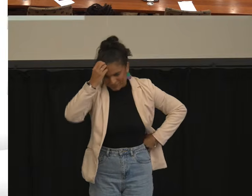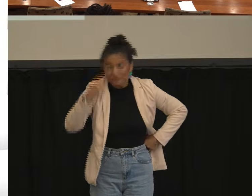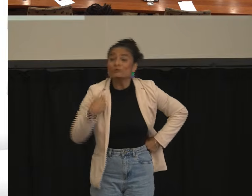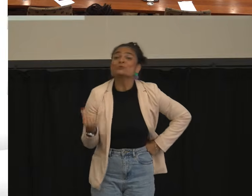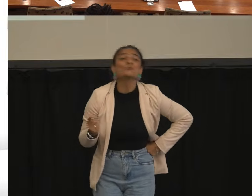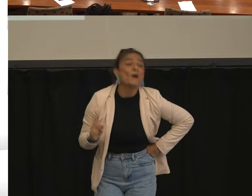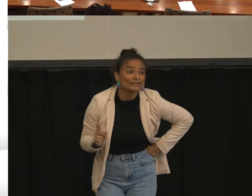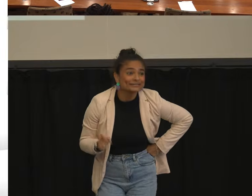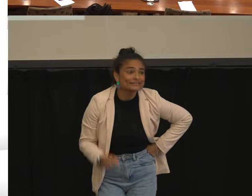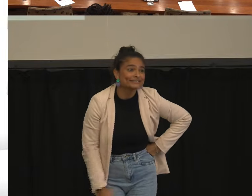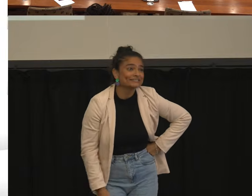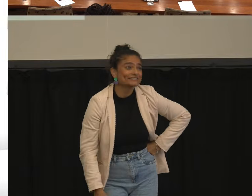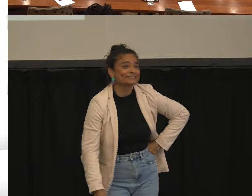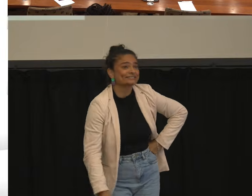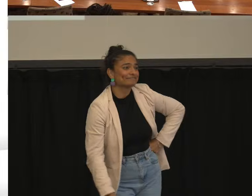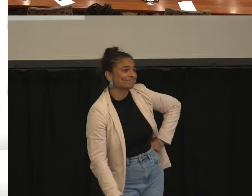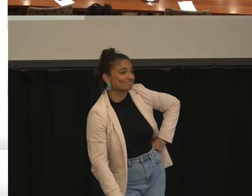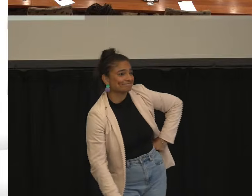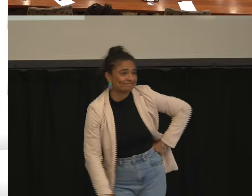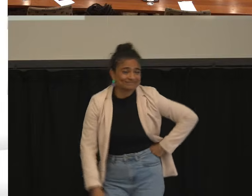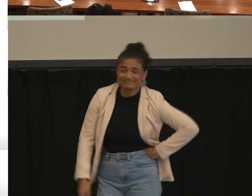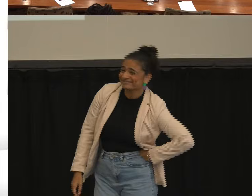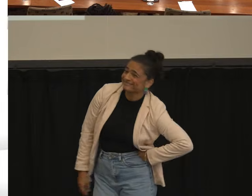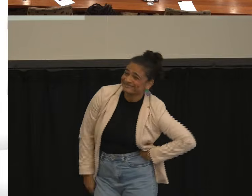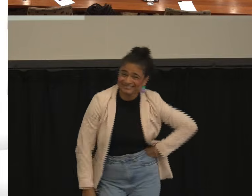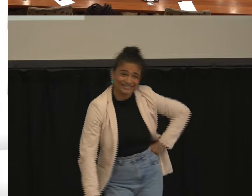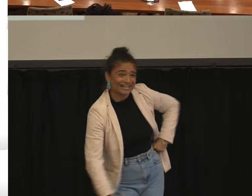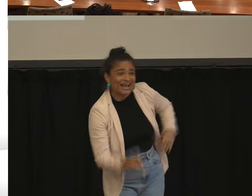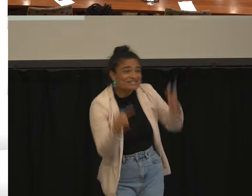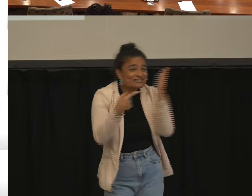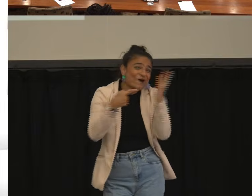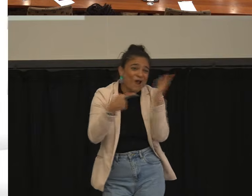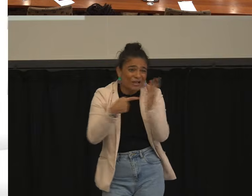Another problem. So what did we do next?